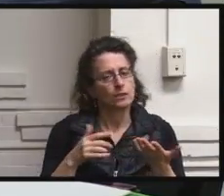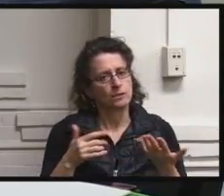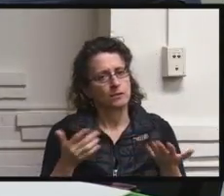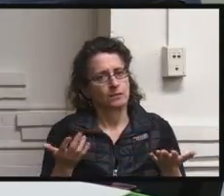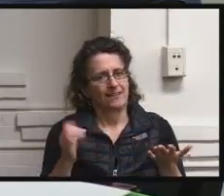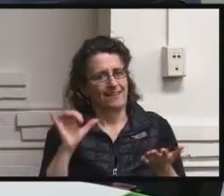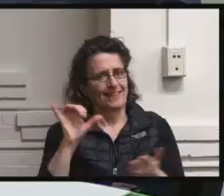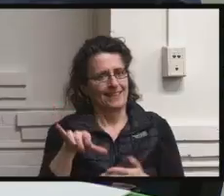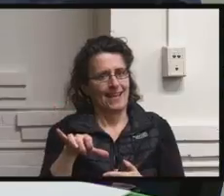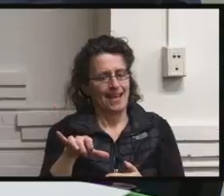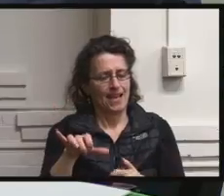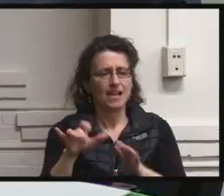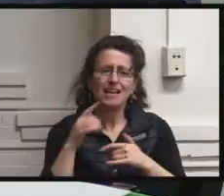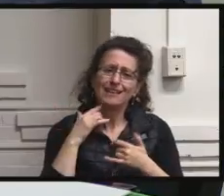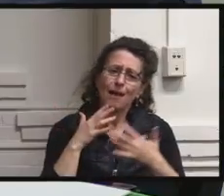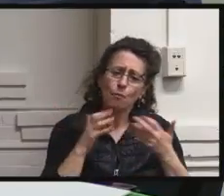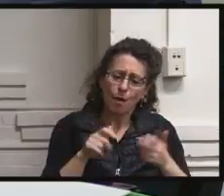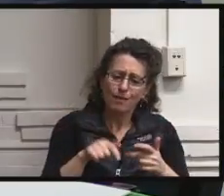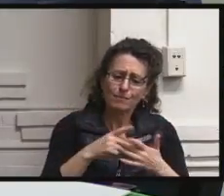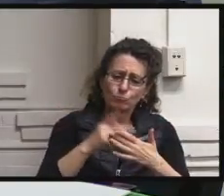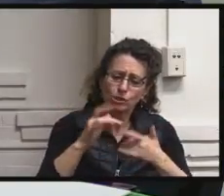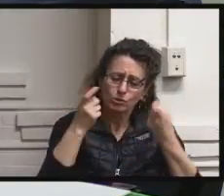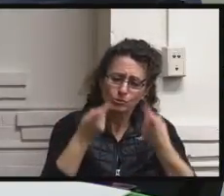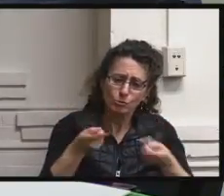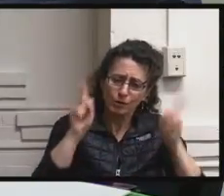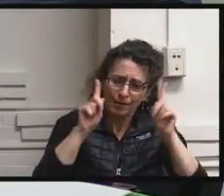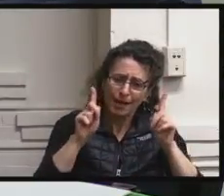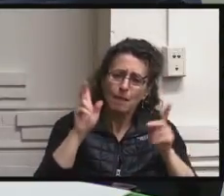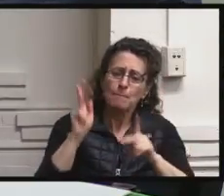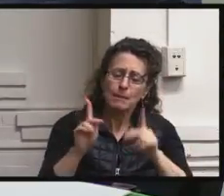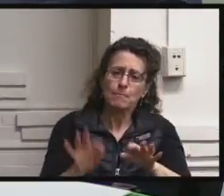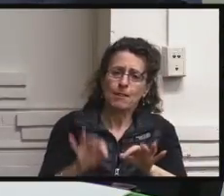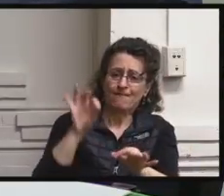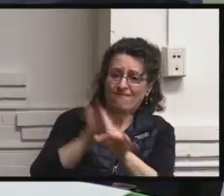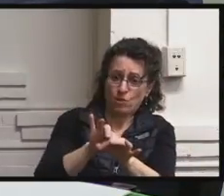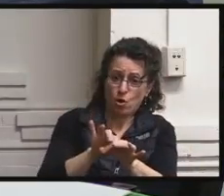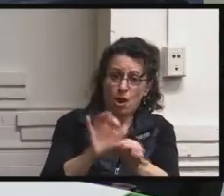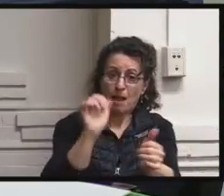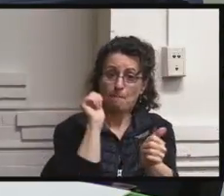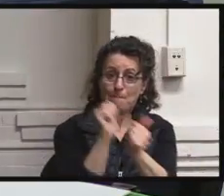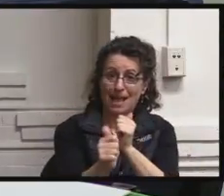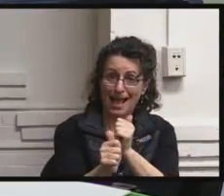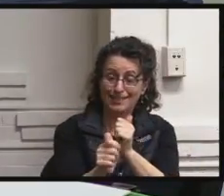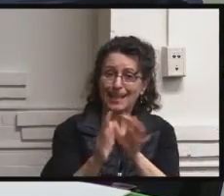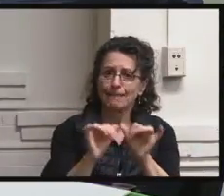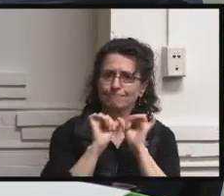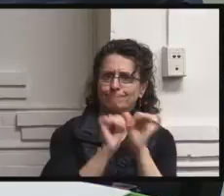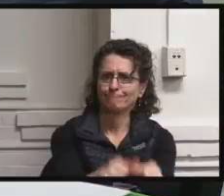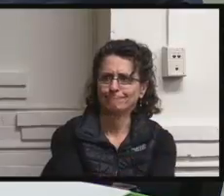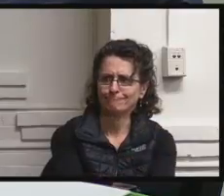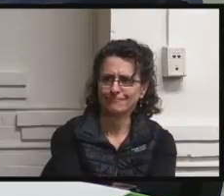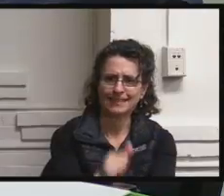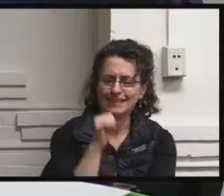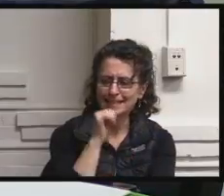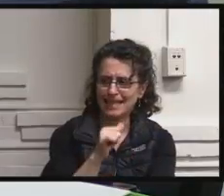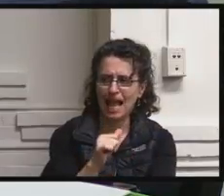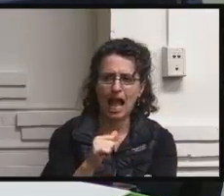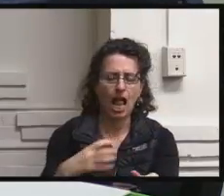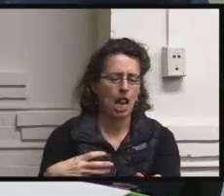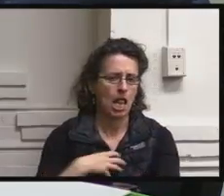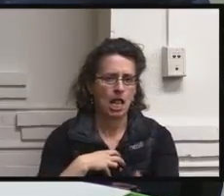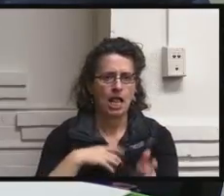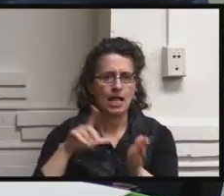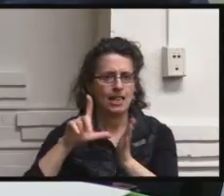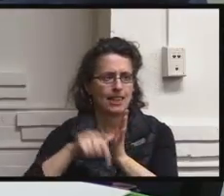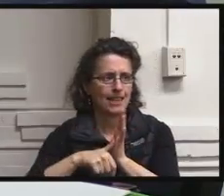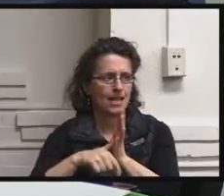somehow working in my own brain, like, how do we get it to where it will succeed this time? And